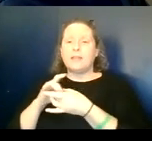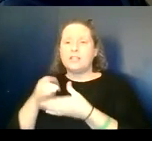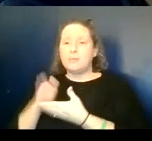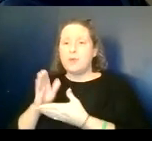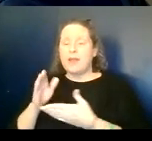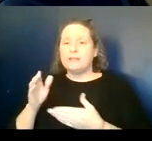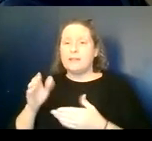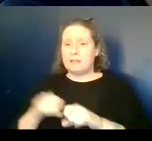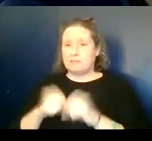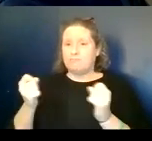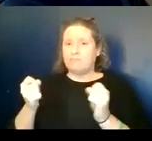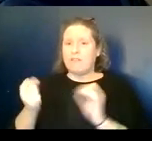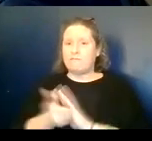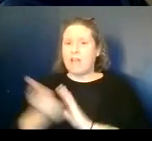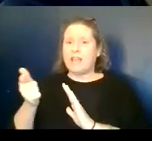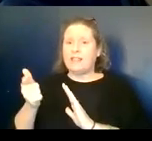have the right to